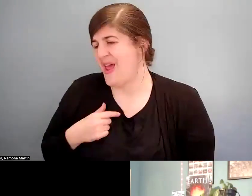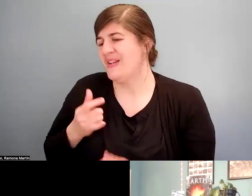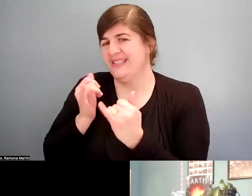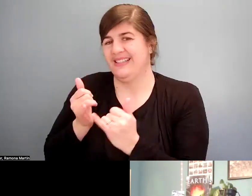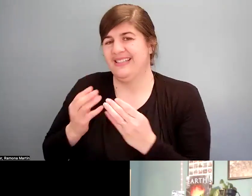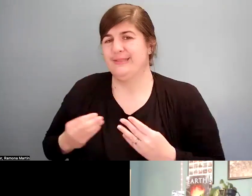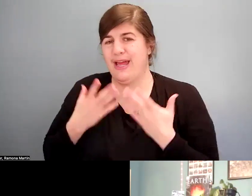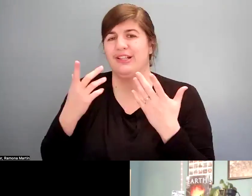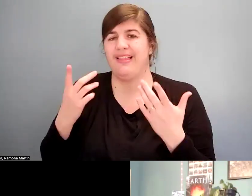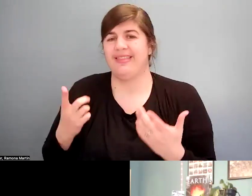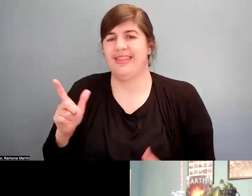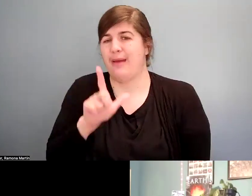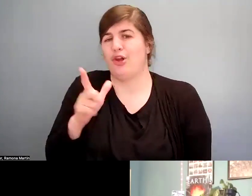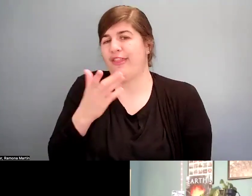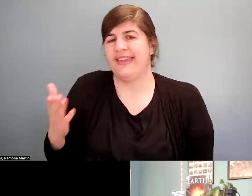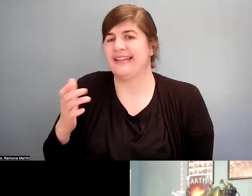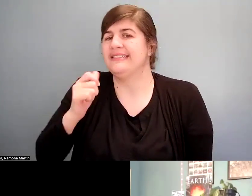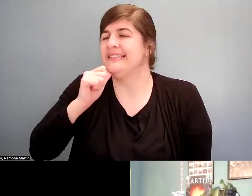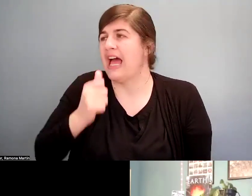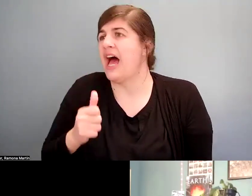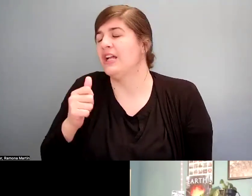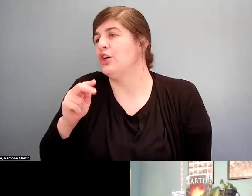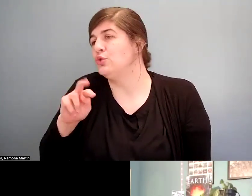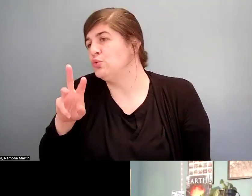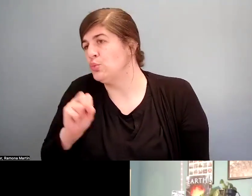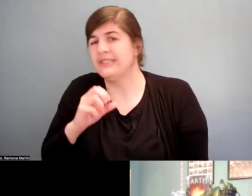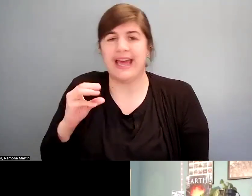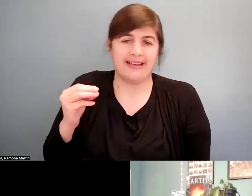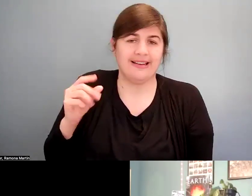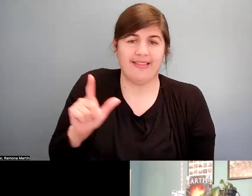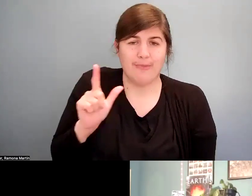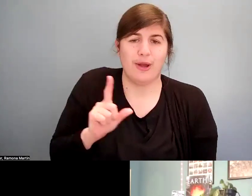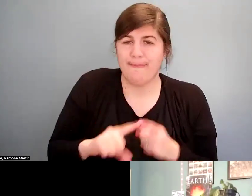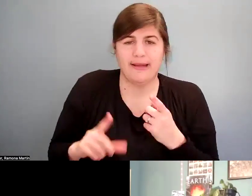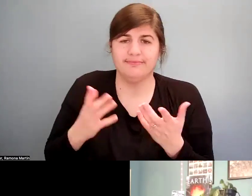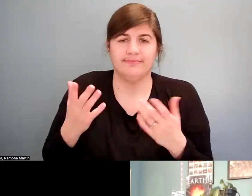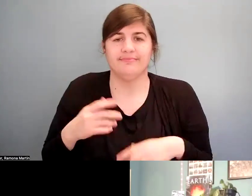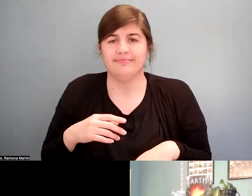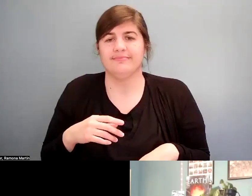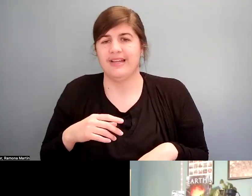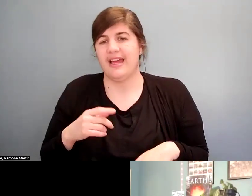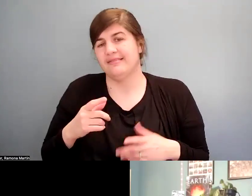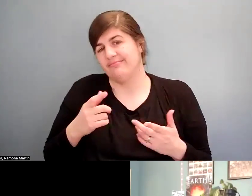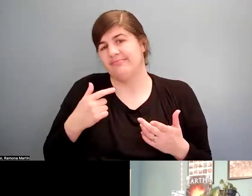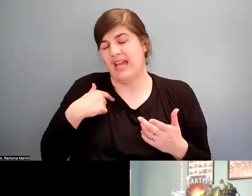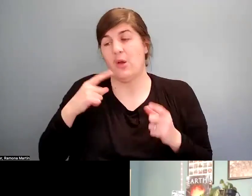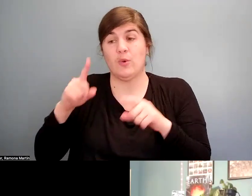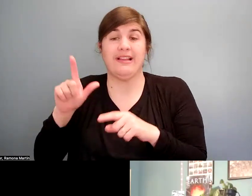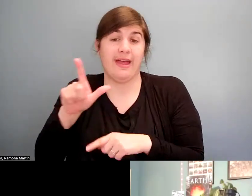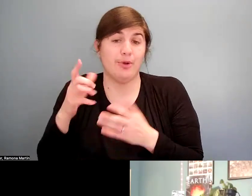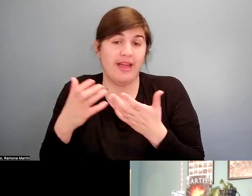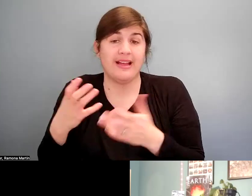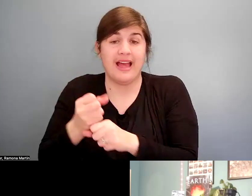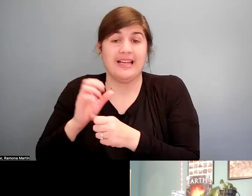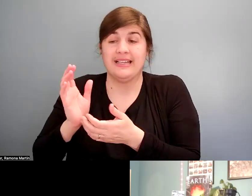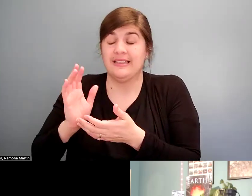inspired by a library thing. I mean, not news then library, but was going to Yeah. the library a lot. Got a videotape